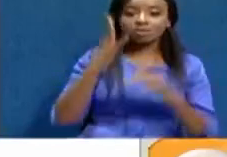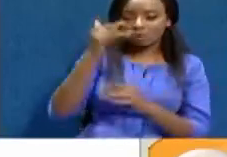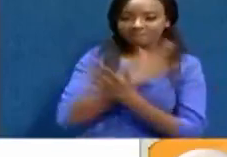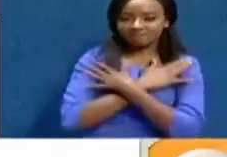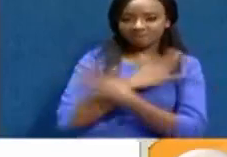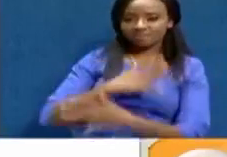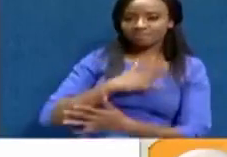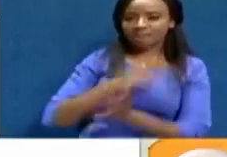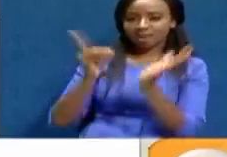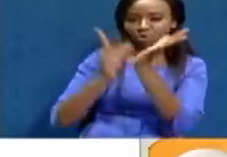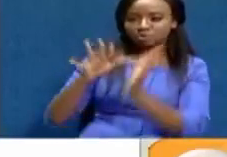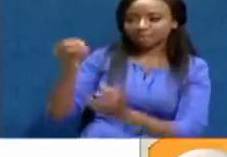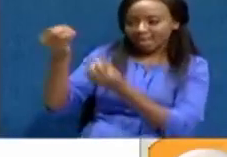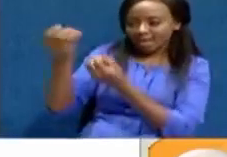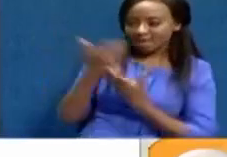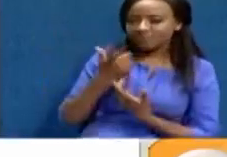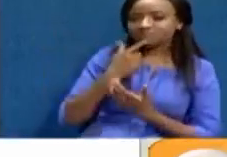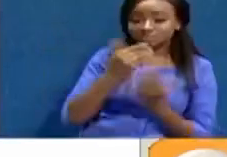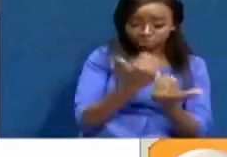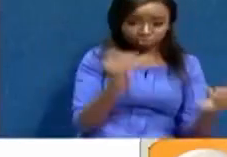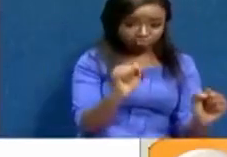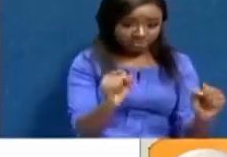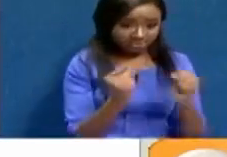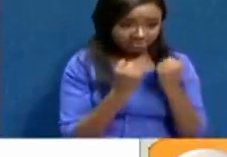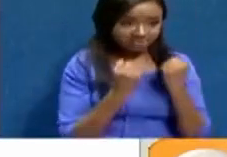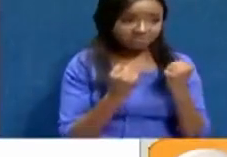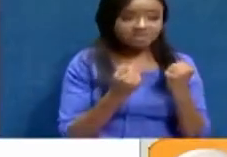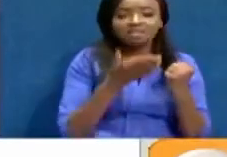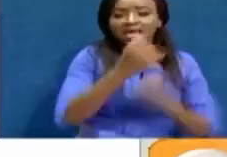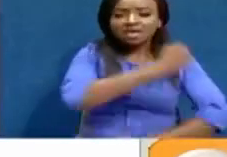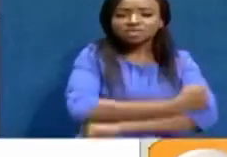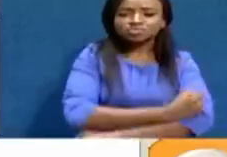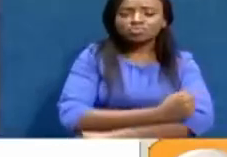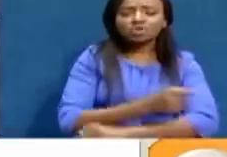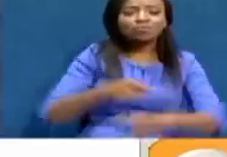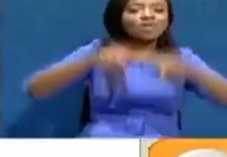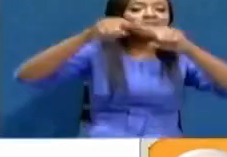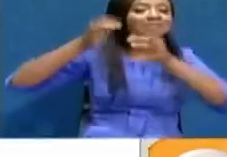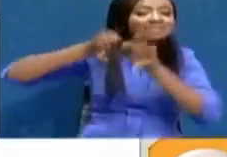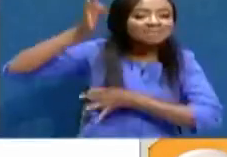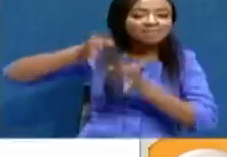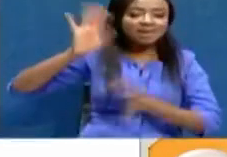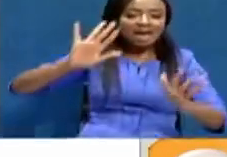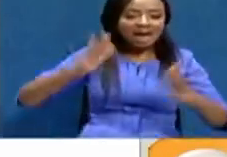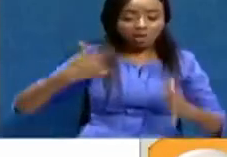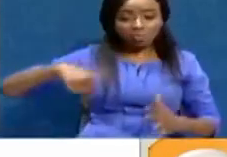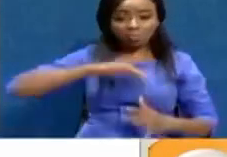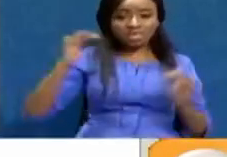mine told me a few days ago, the safety of our children in school will solely depend on how we behave out